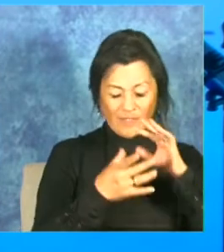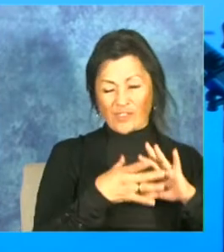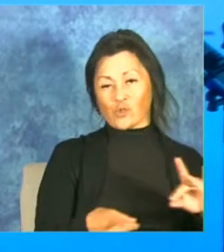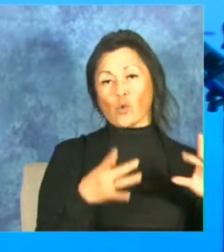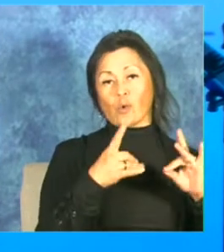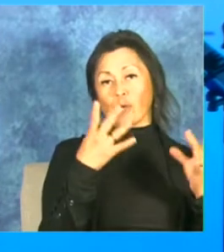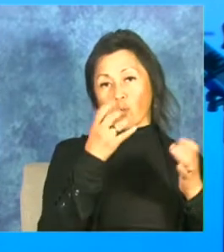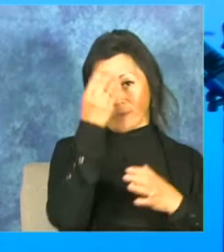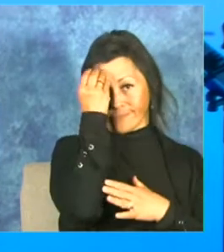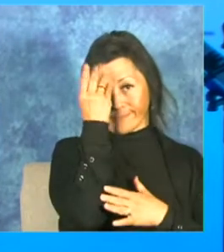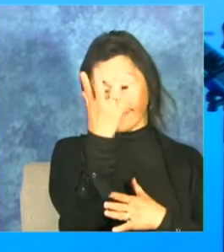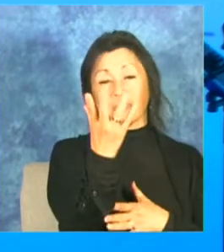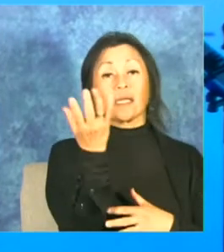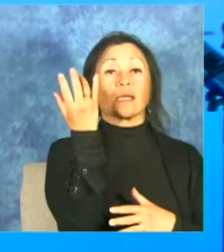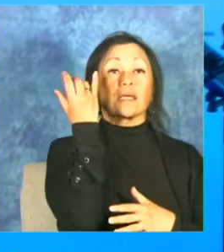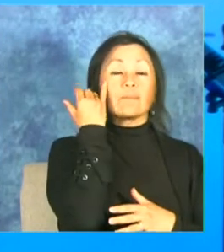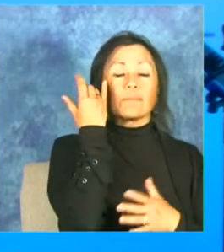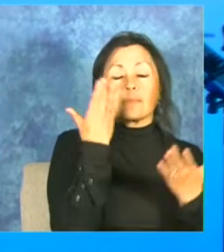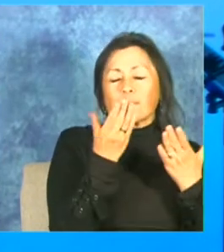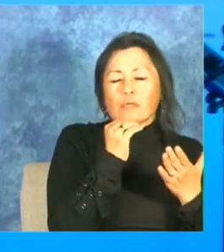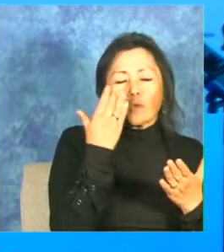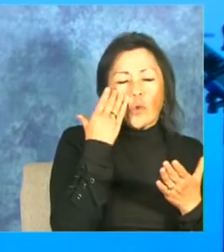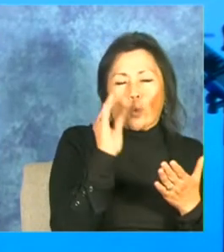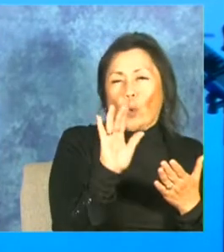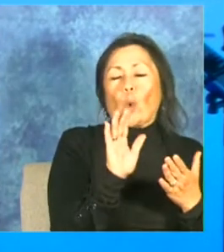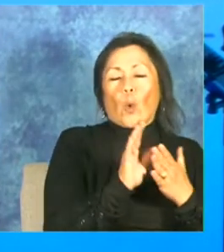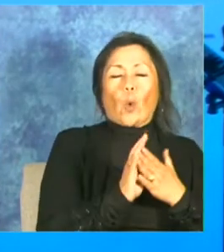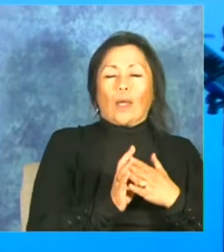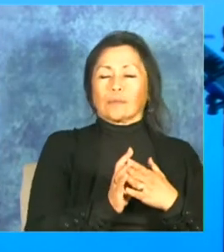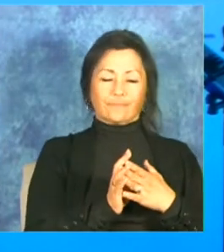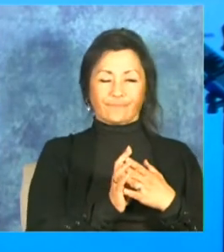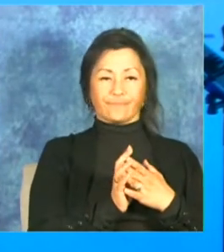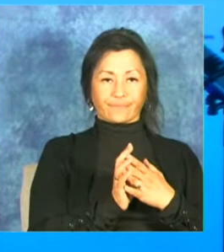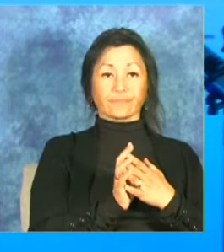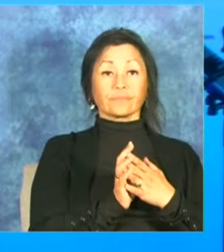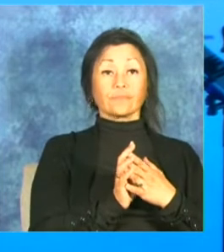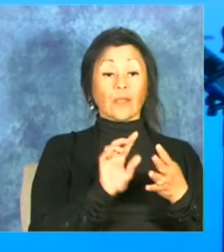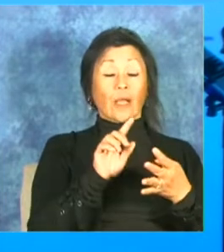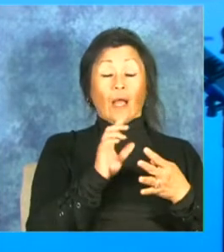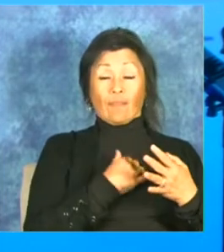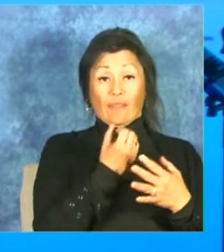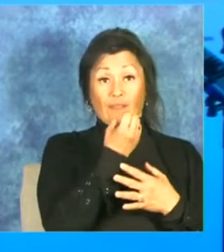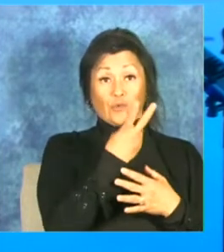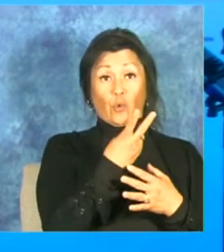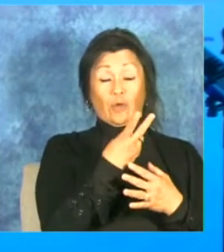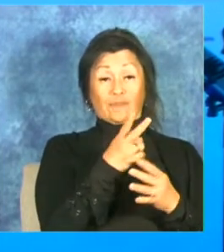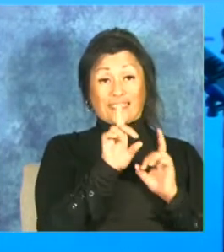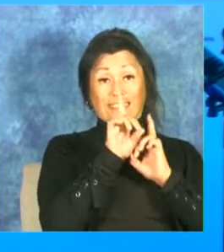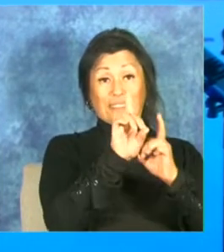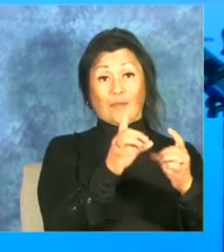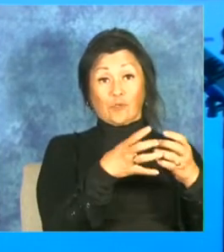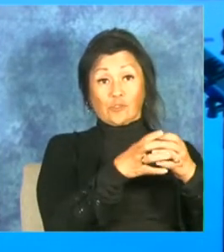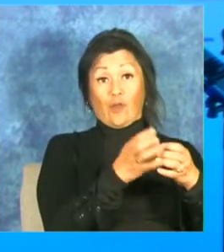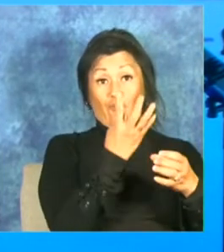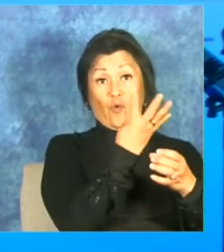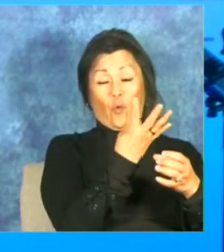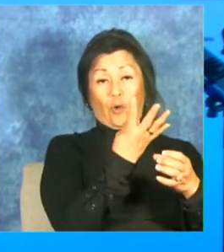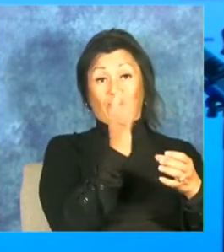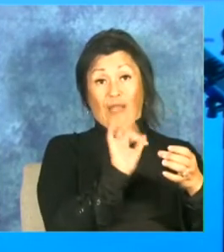that I want to give to you for those who may not be that versed in Scripture. Four of the 12 disciples were